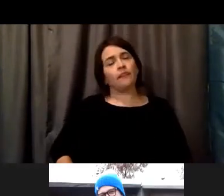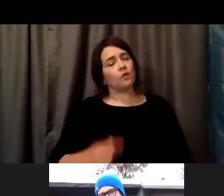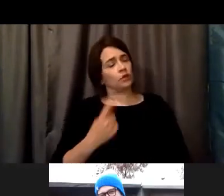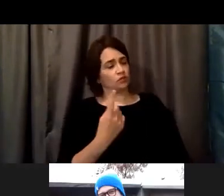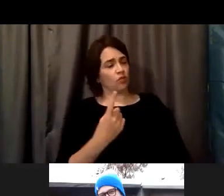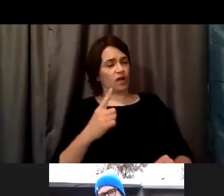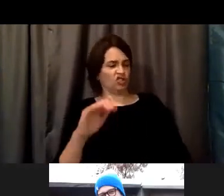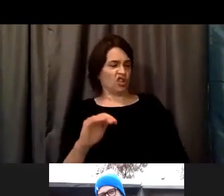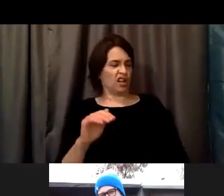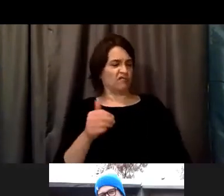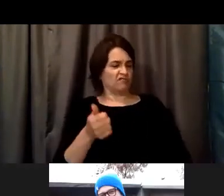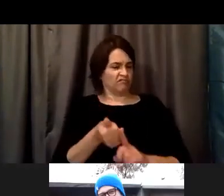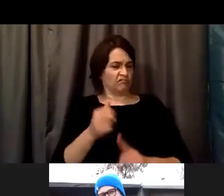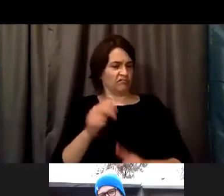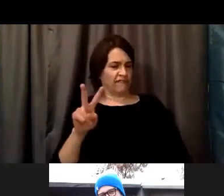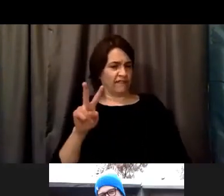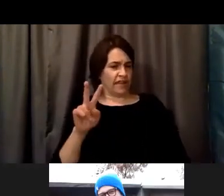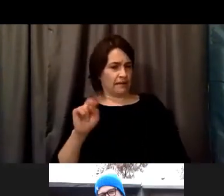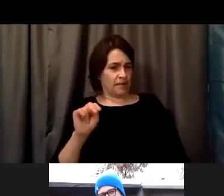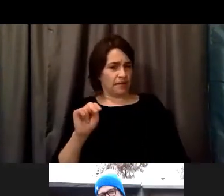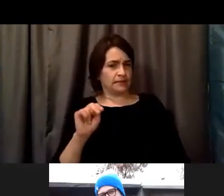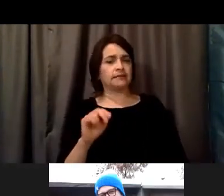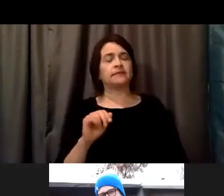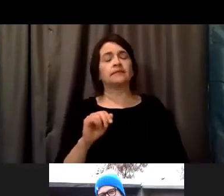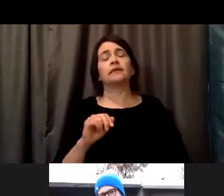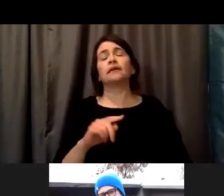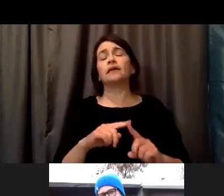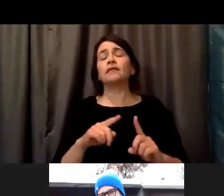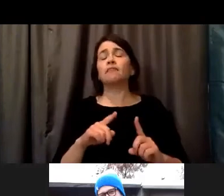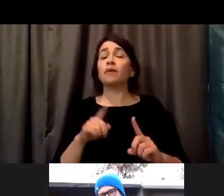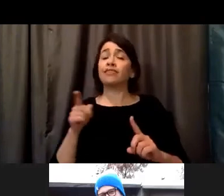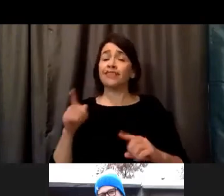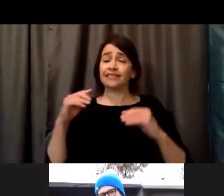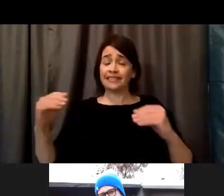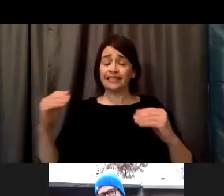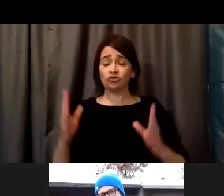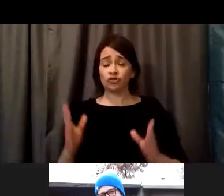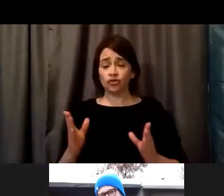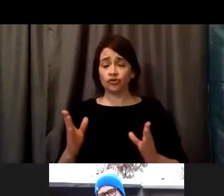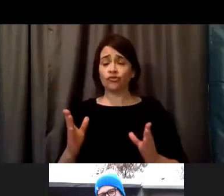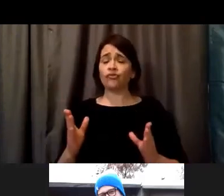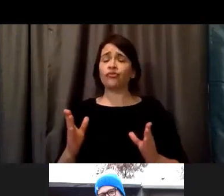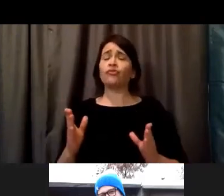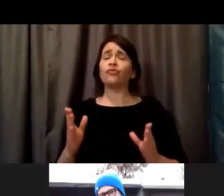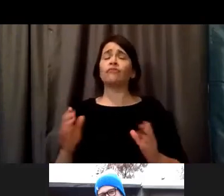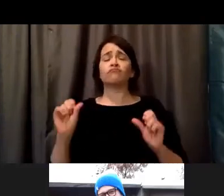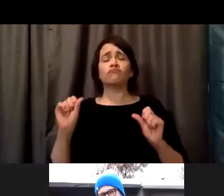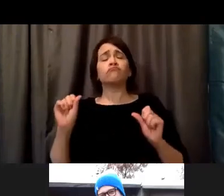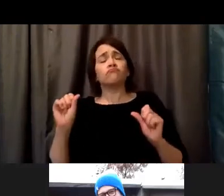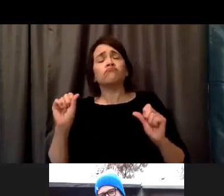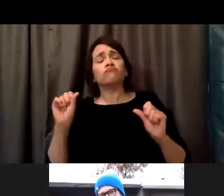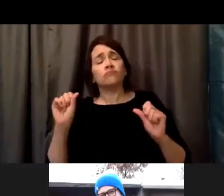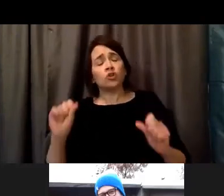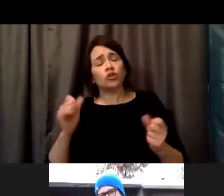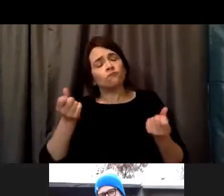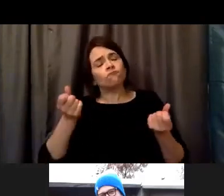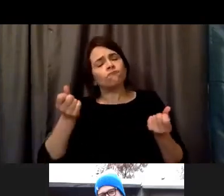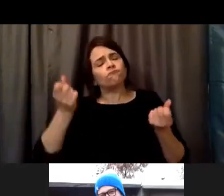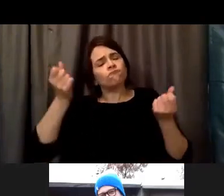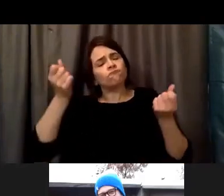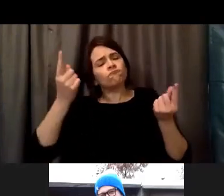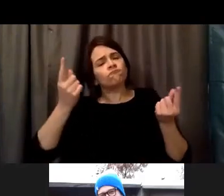but she was able to highlight, and she was able to empathize our journey, but she